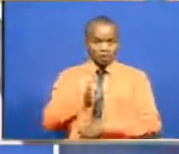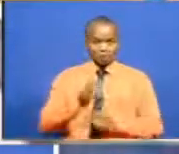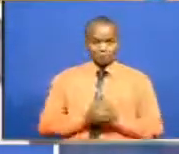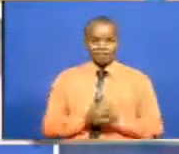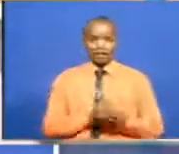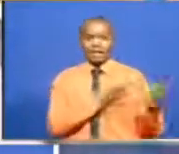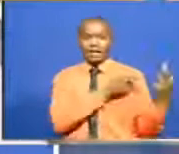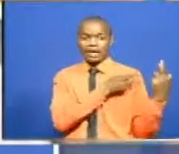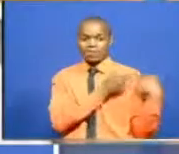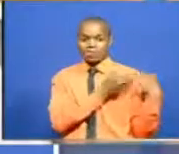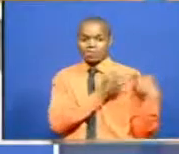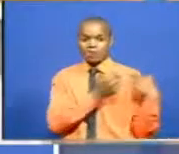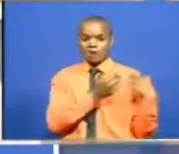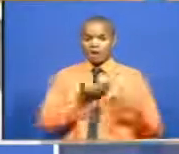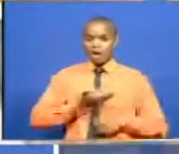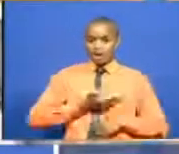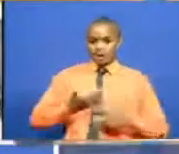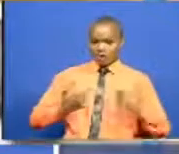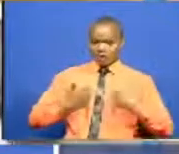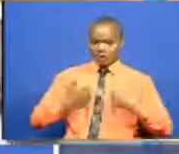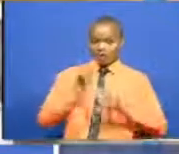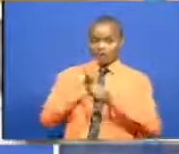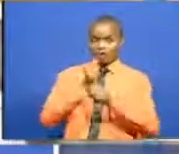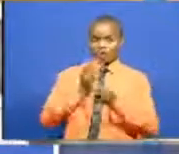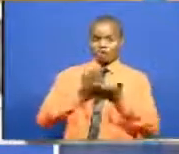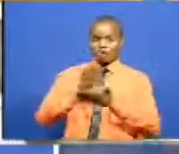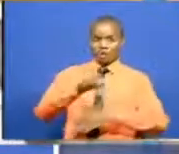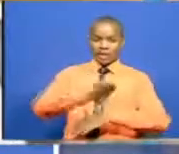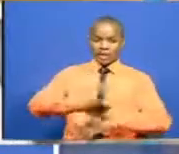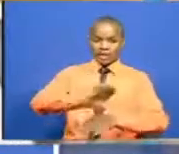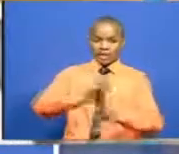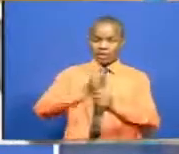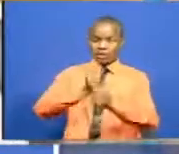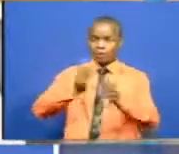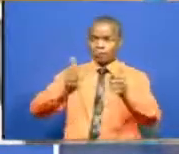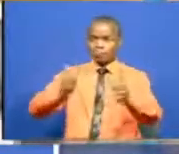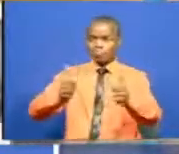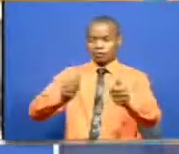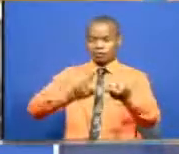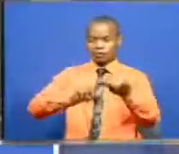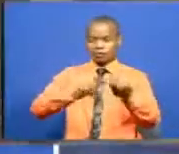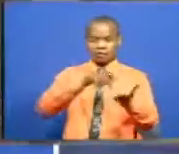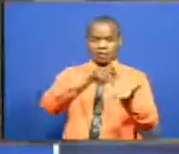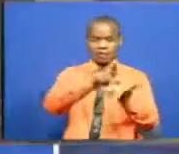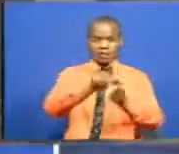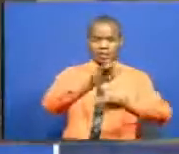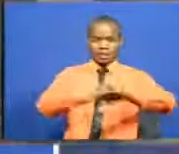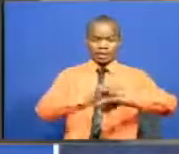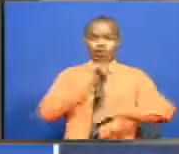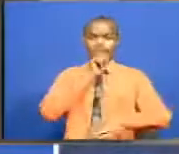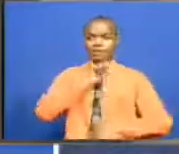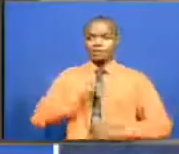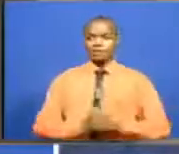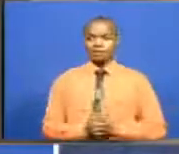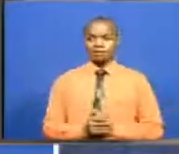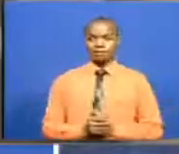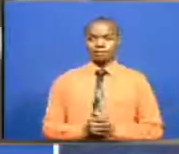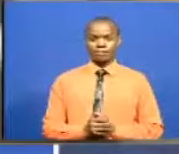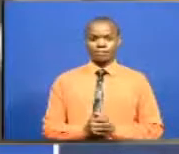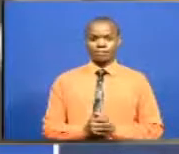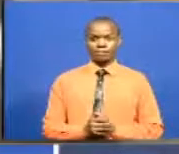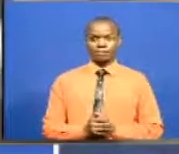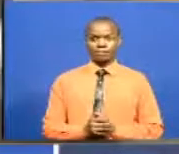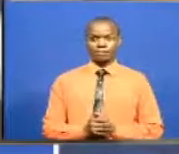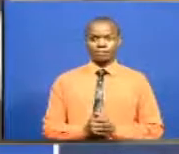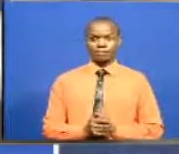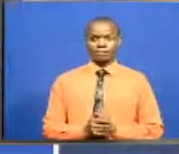kuhakikisha mahali wanapofanya kazi kwa sawa, malipo yao wanapata. When they be called and you'll come together.